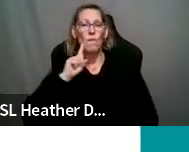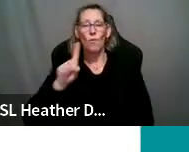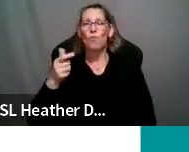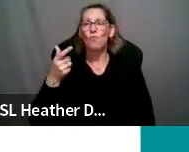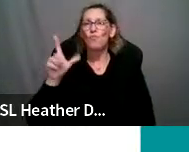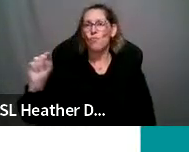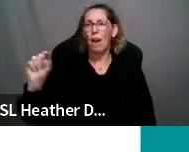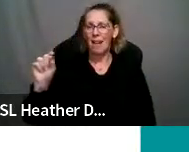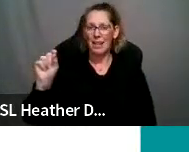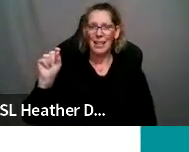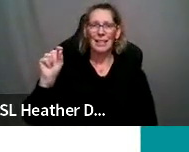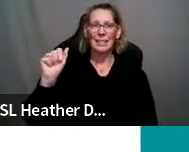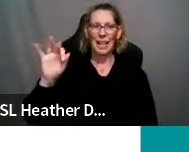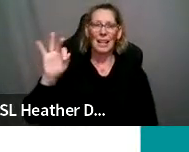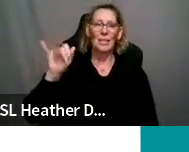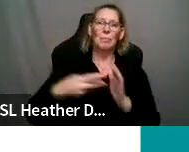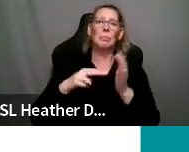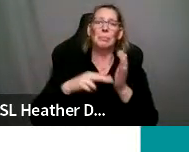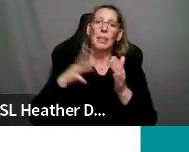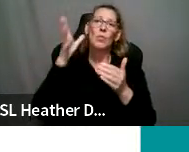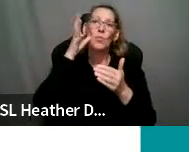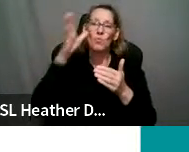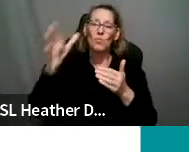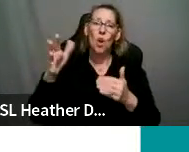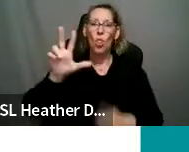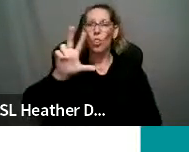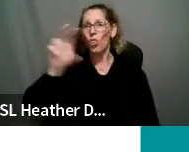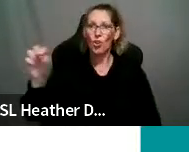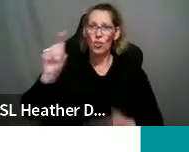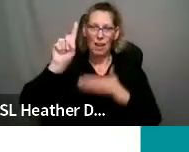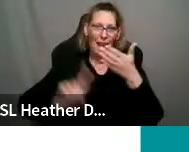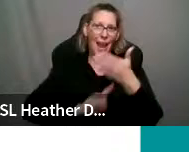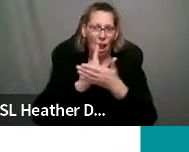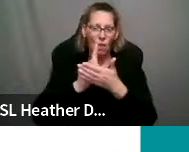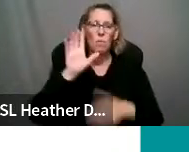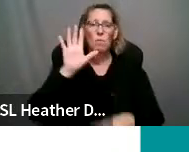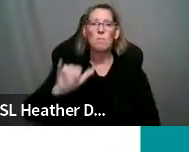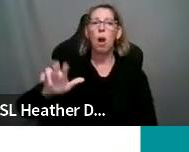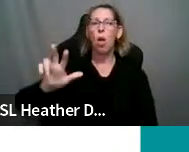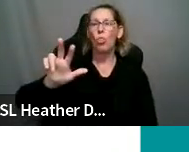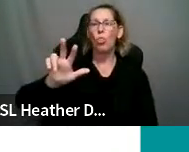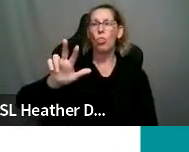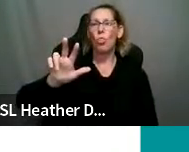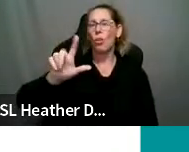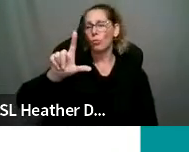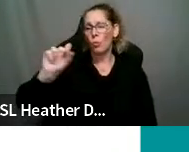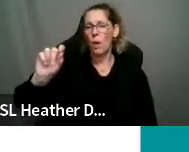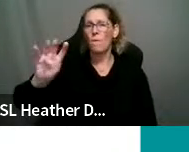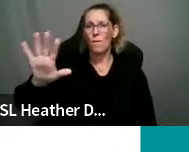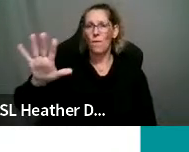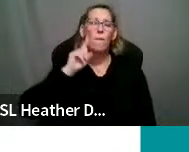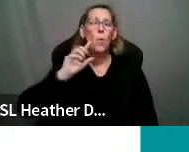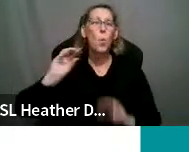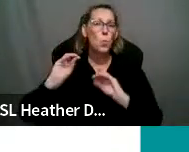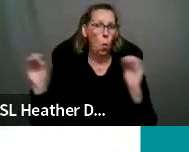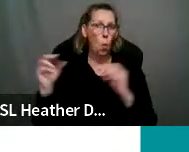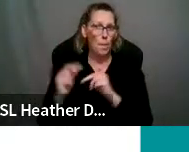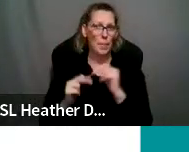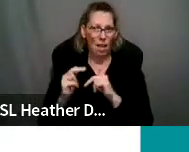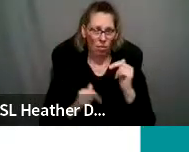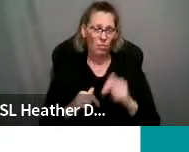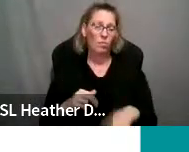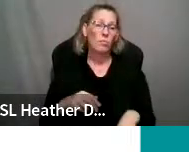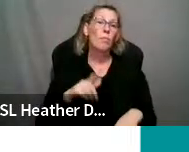is going to increase out to 30 hours by 2045 for the no-build condition. For